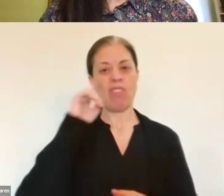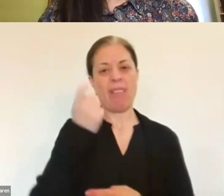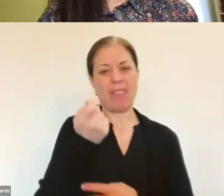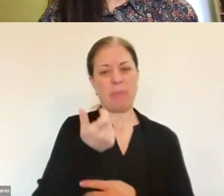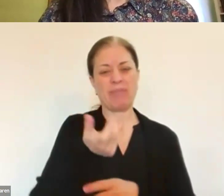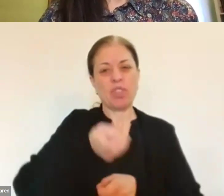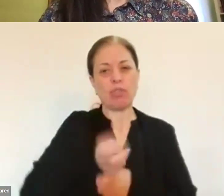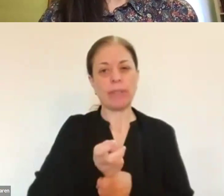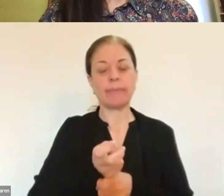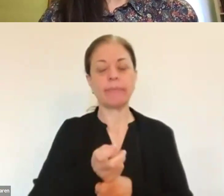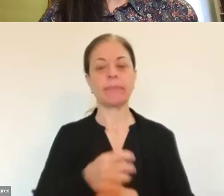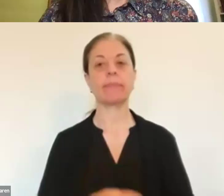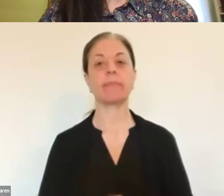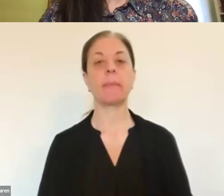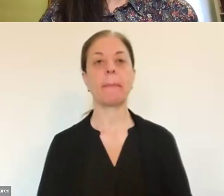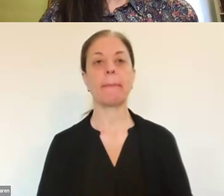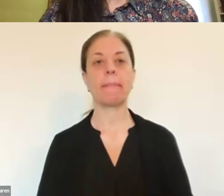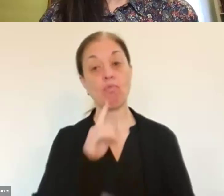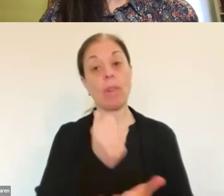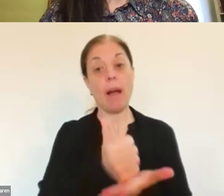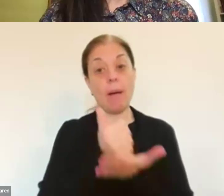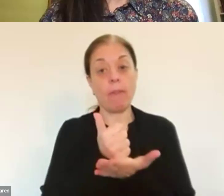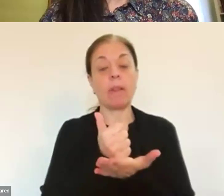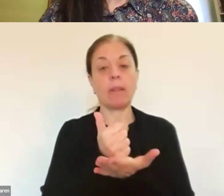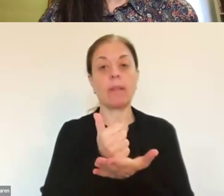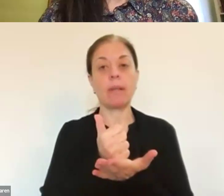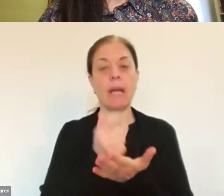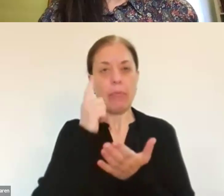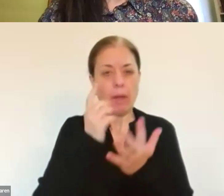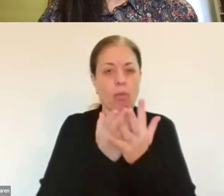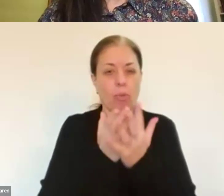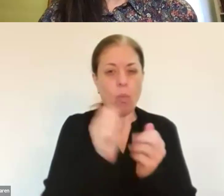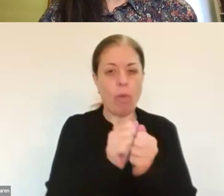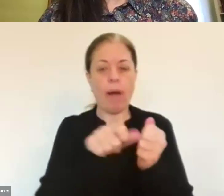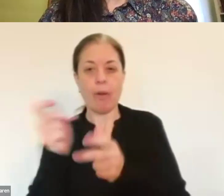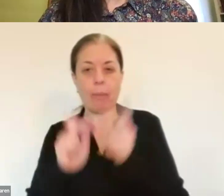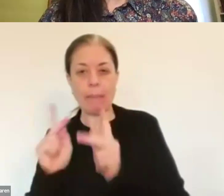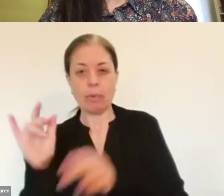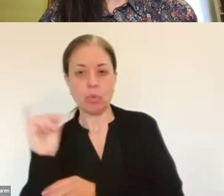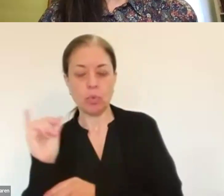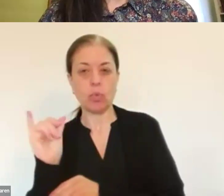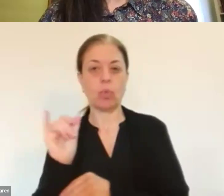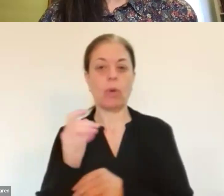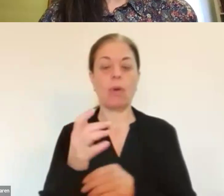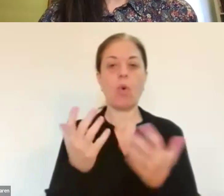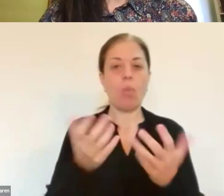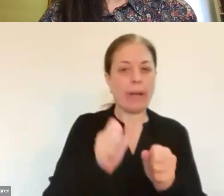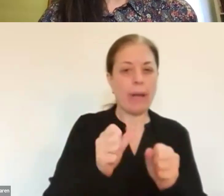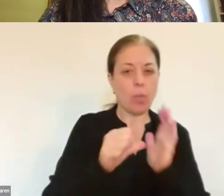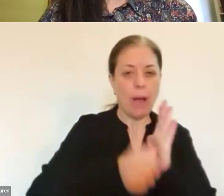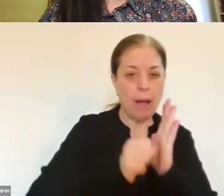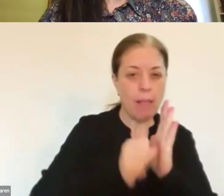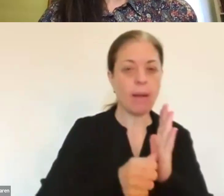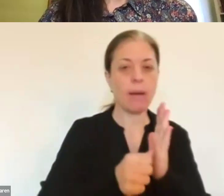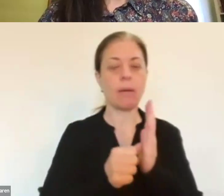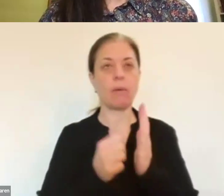tricky. And it was really helpful to just think it through with other people too, in terms of, what can we highlight where it